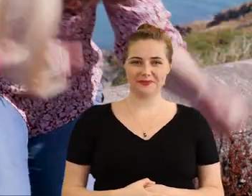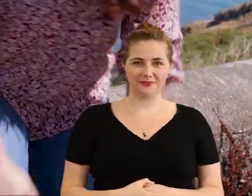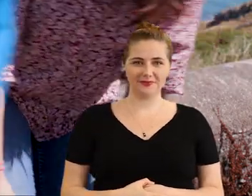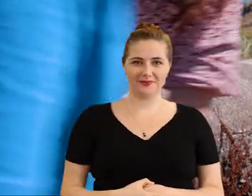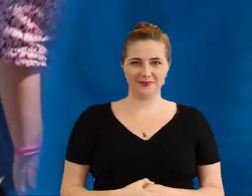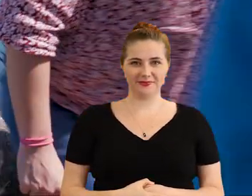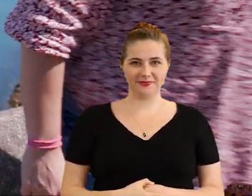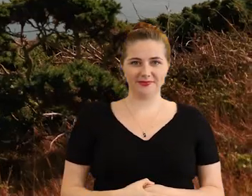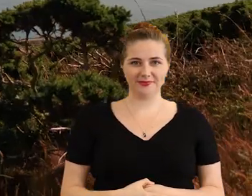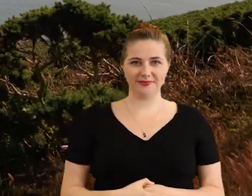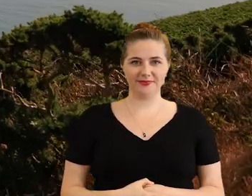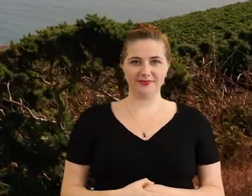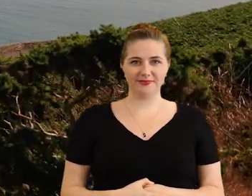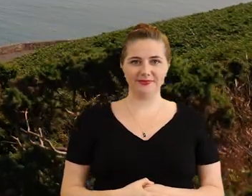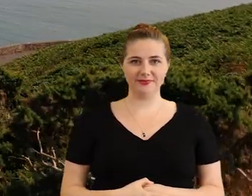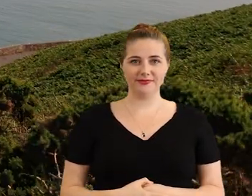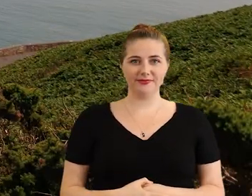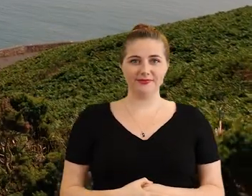go and have a look.